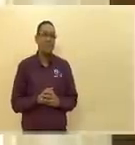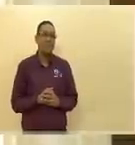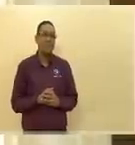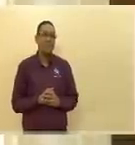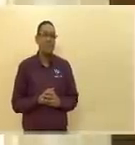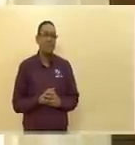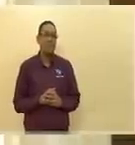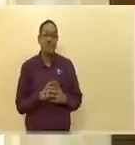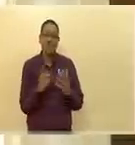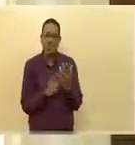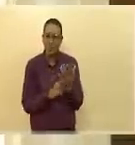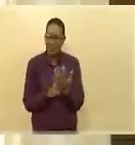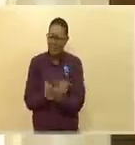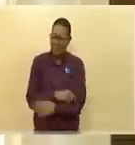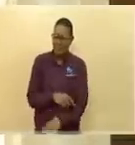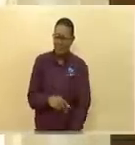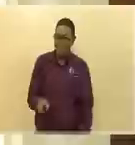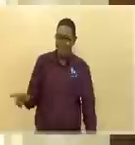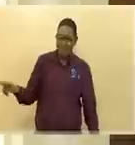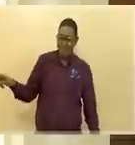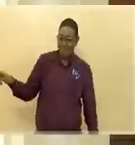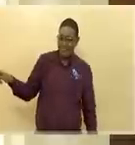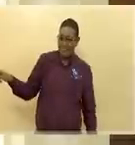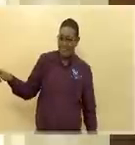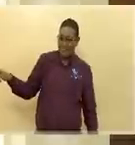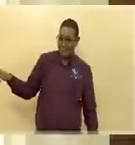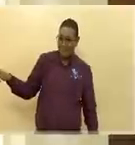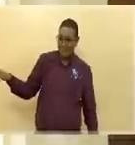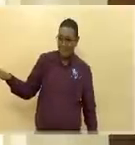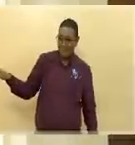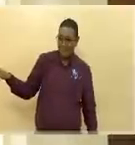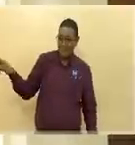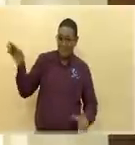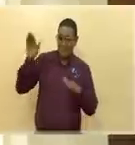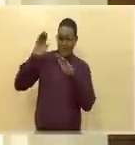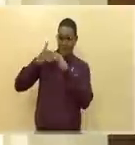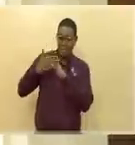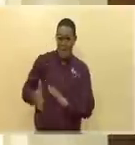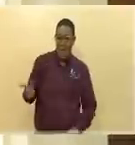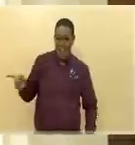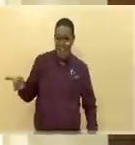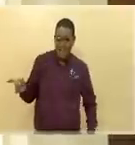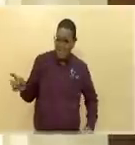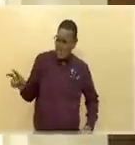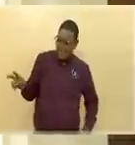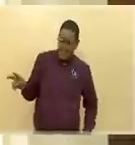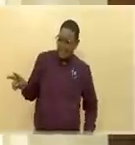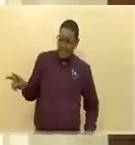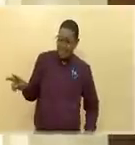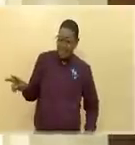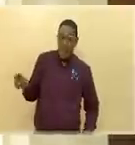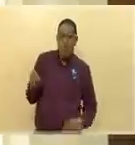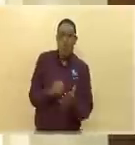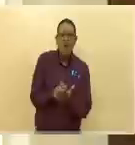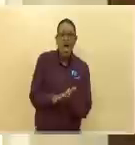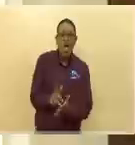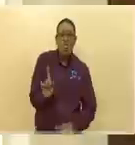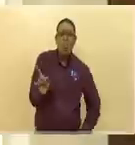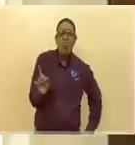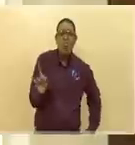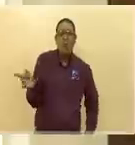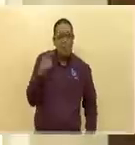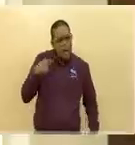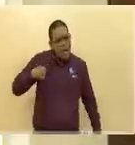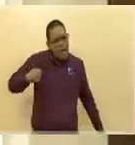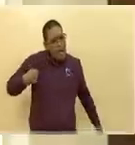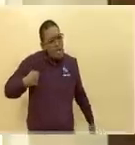a contest as to whether or not they are Jamaicans, though they claim to be Jamaicans, but we have no record of them